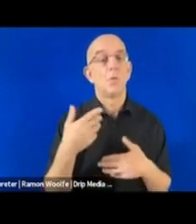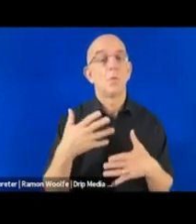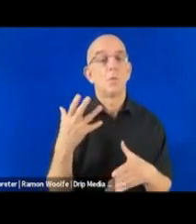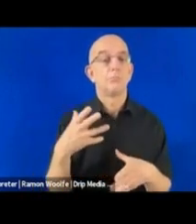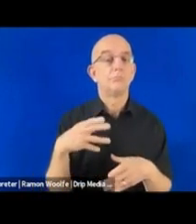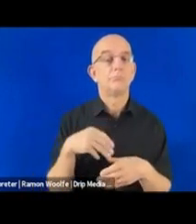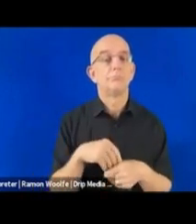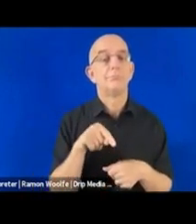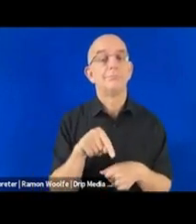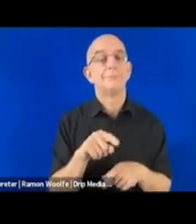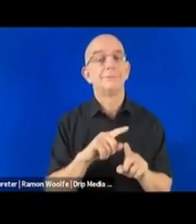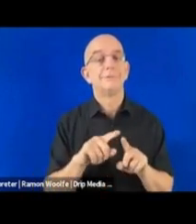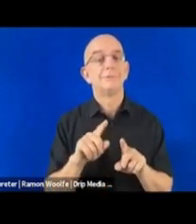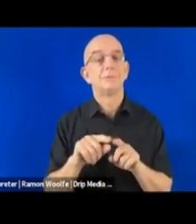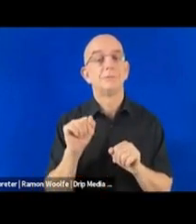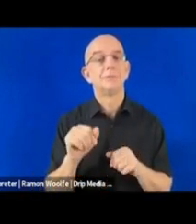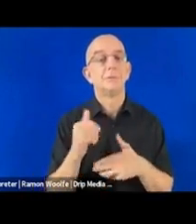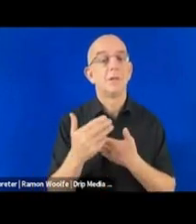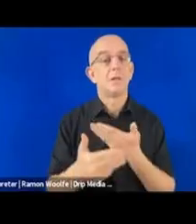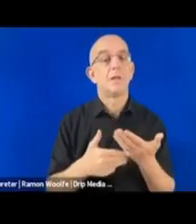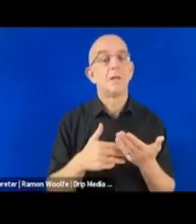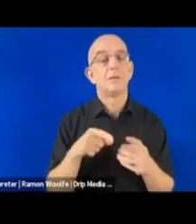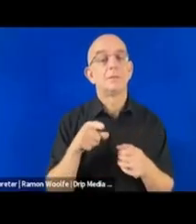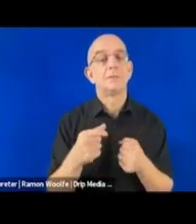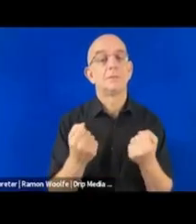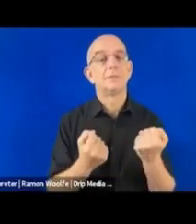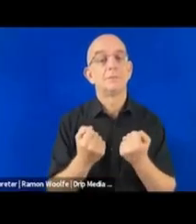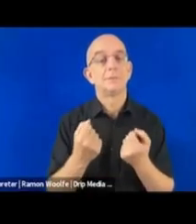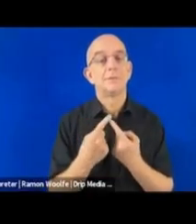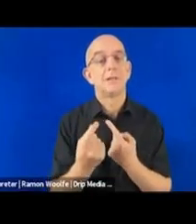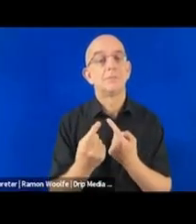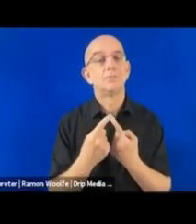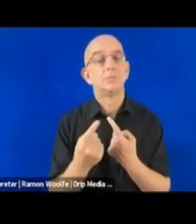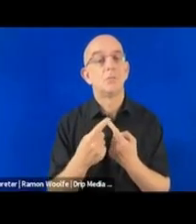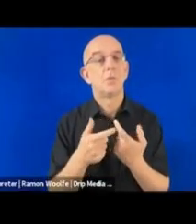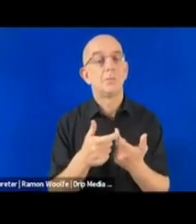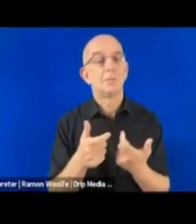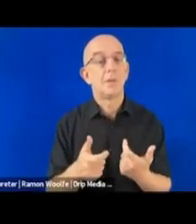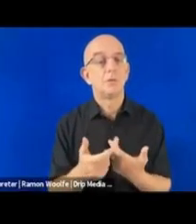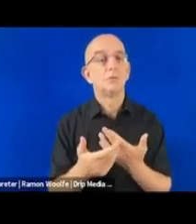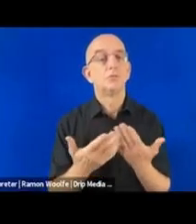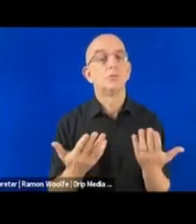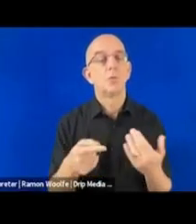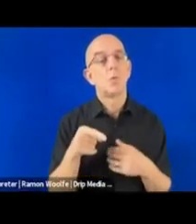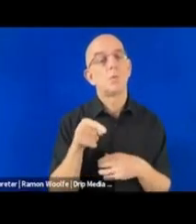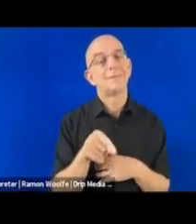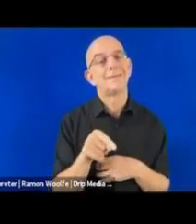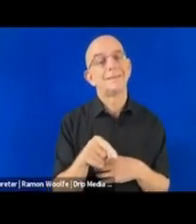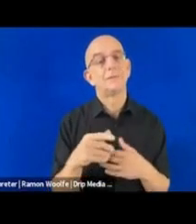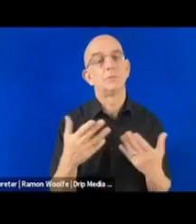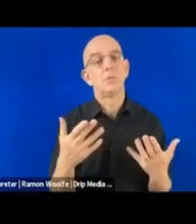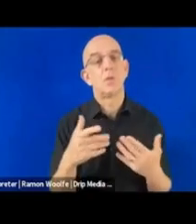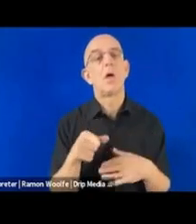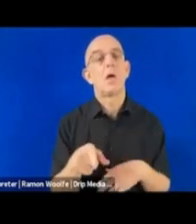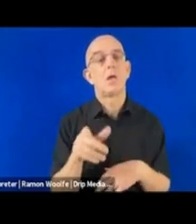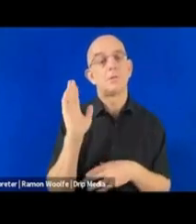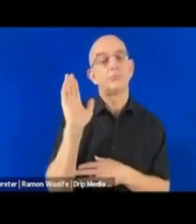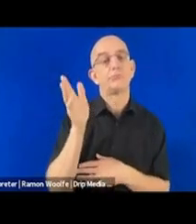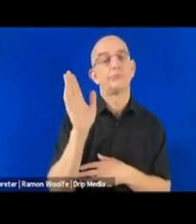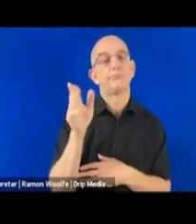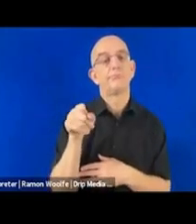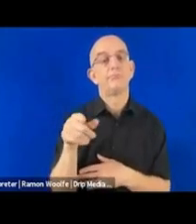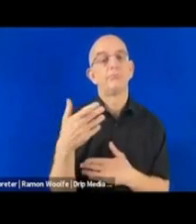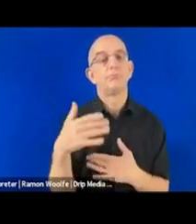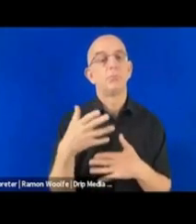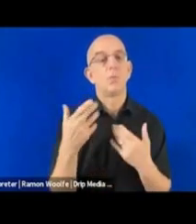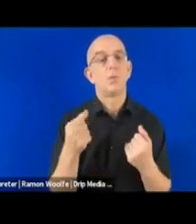of management information systems, administration, but also selection and identification. I think